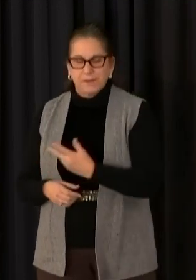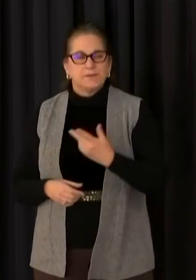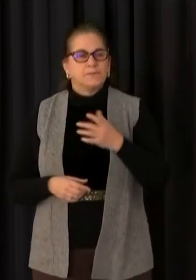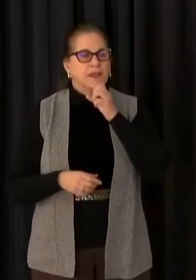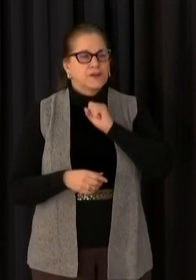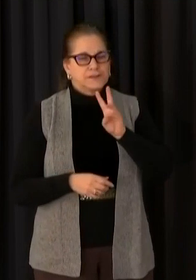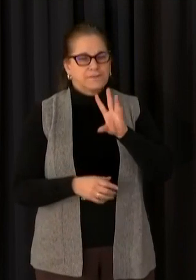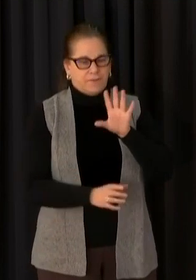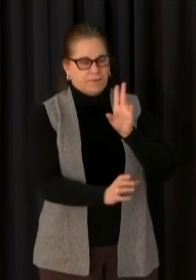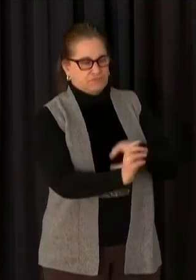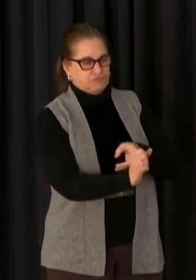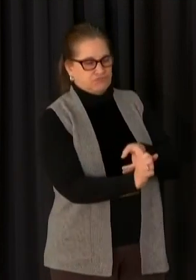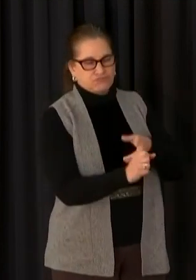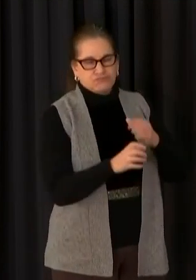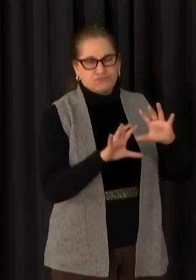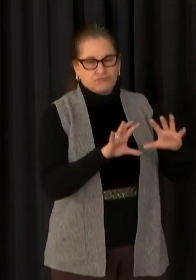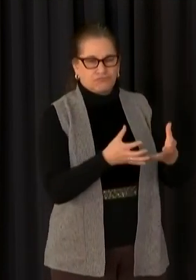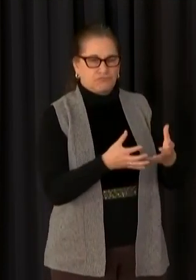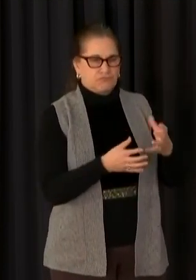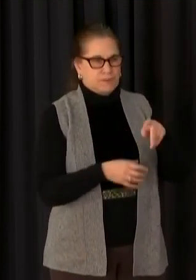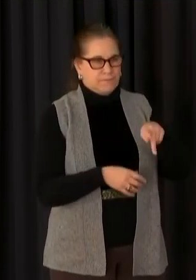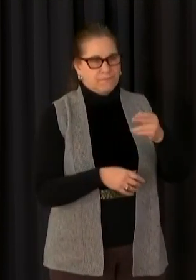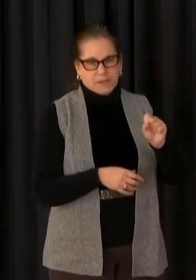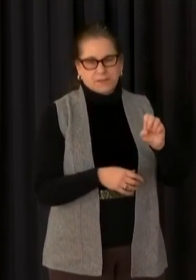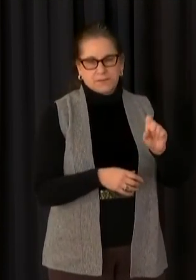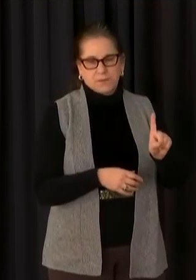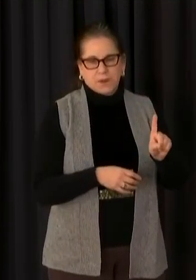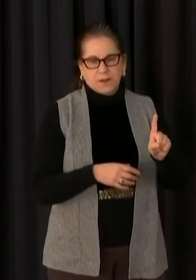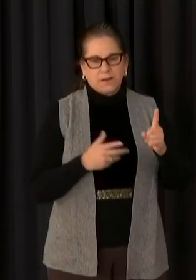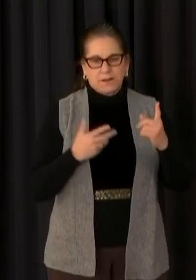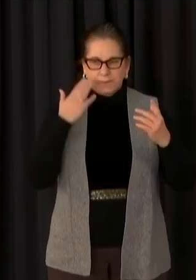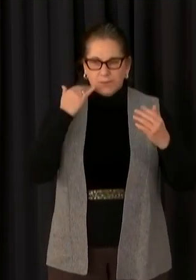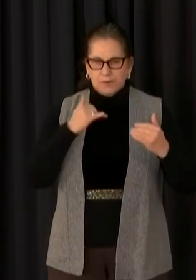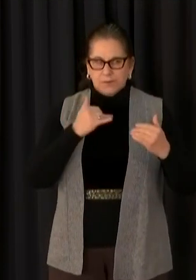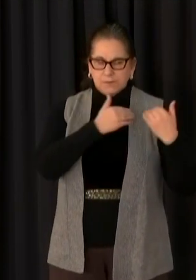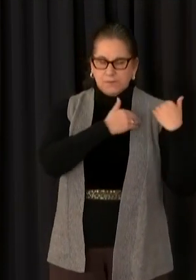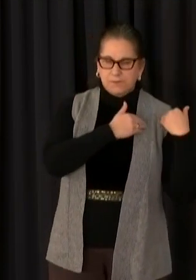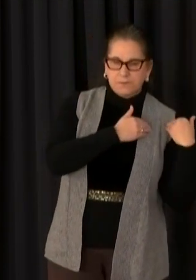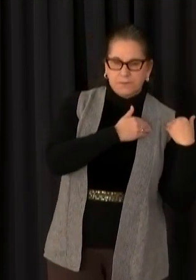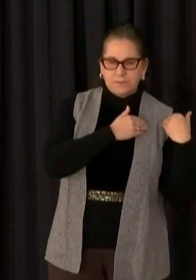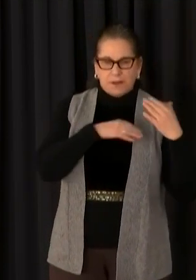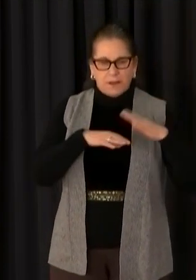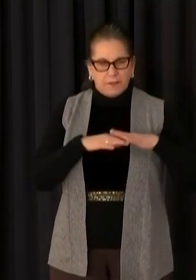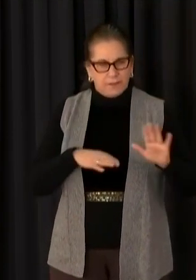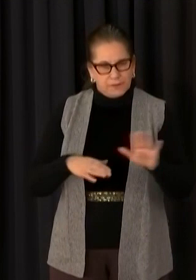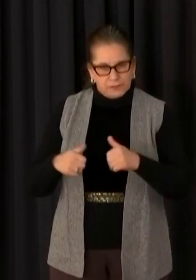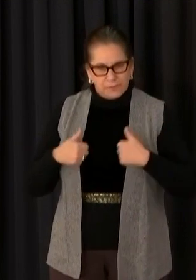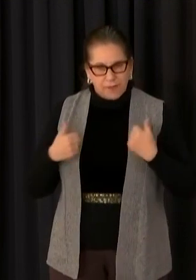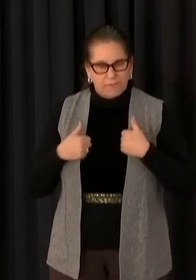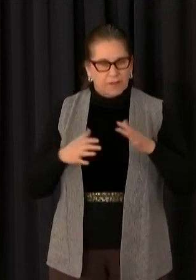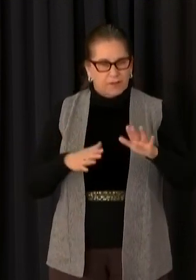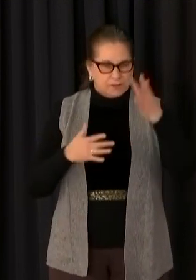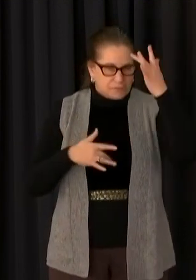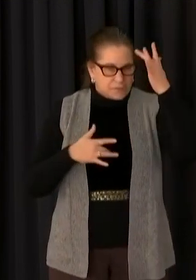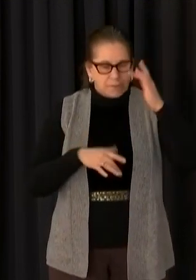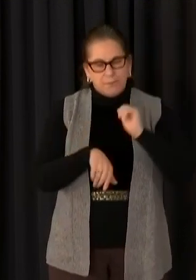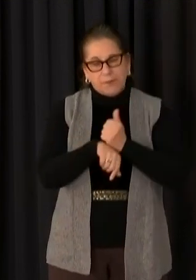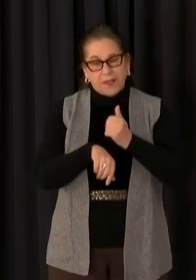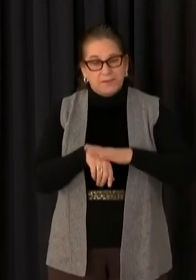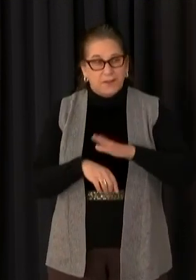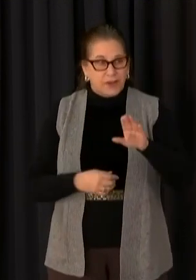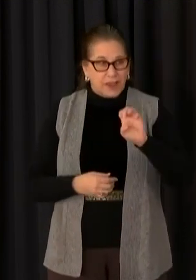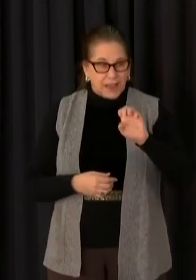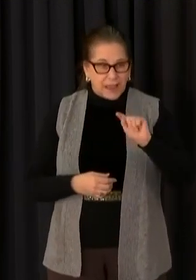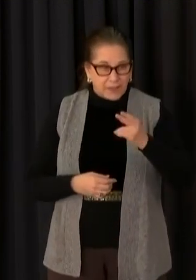65, given the disproportionate disease burden in certain racial and ethnic groups for individuals at that age level. Thank